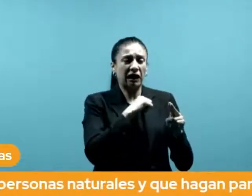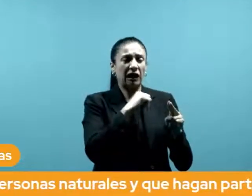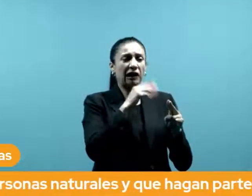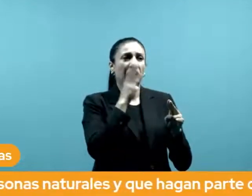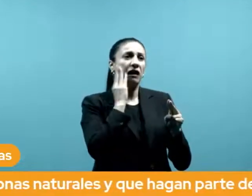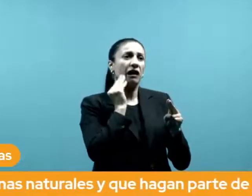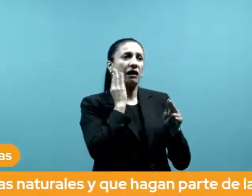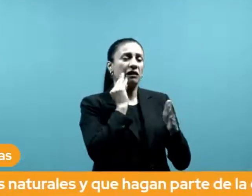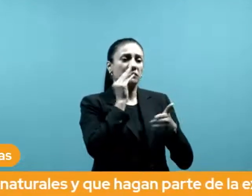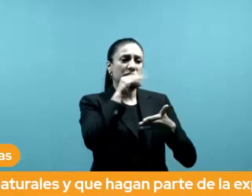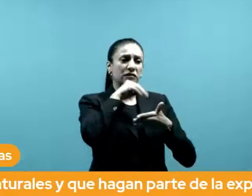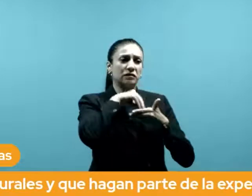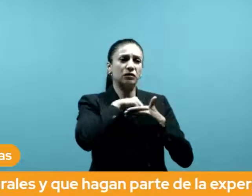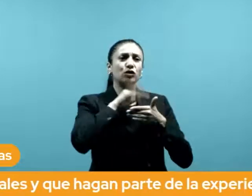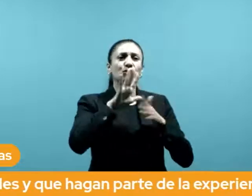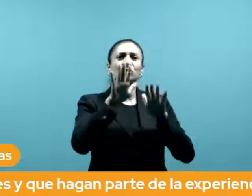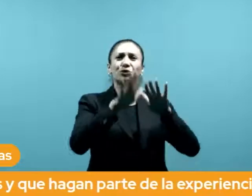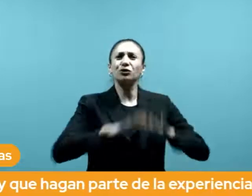concentración?